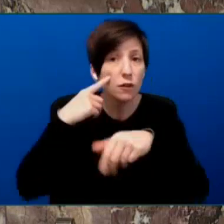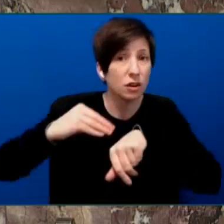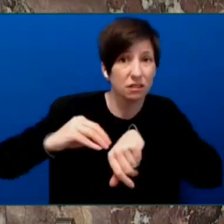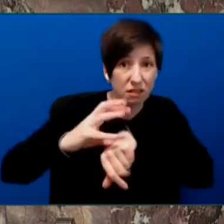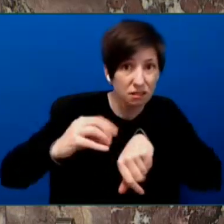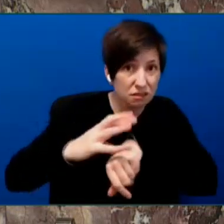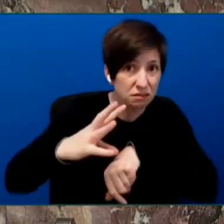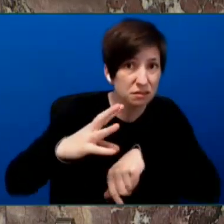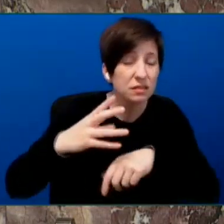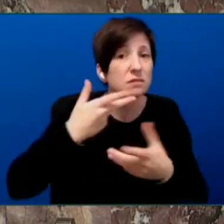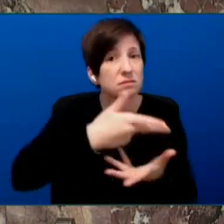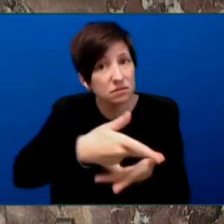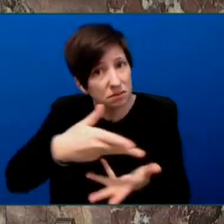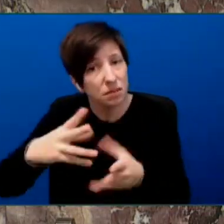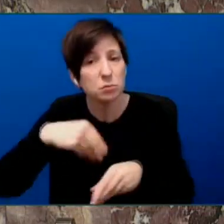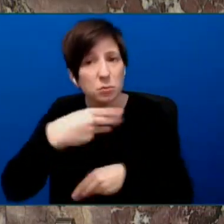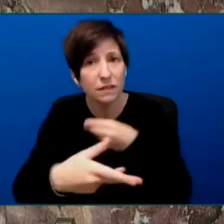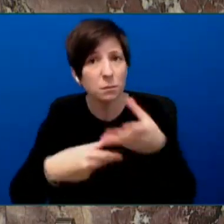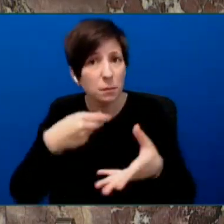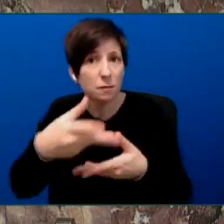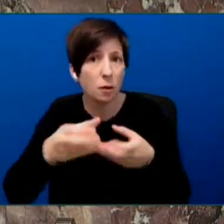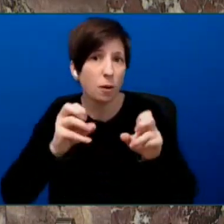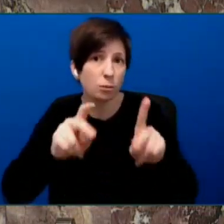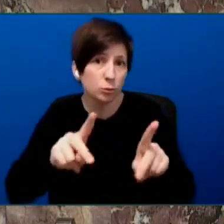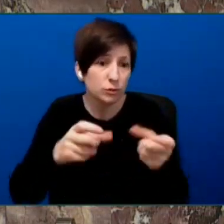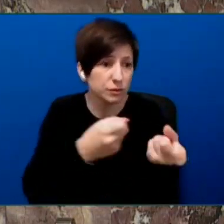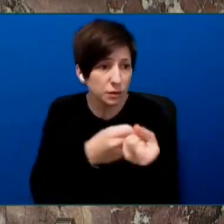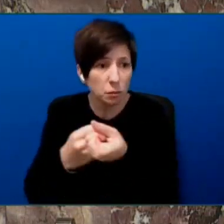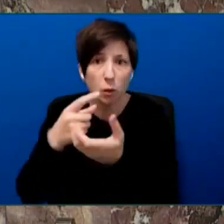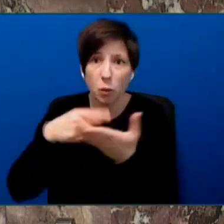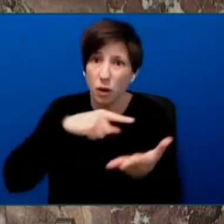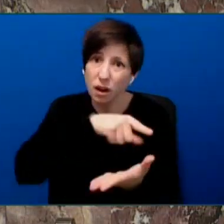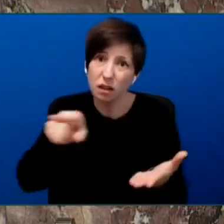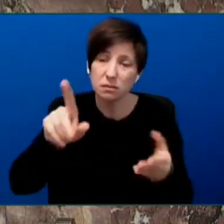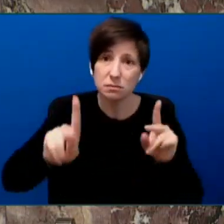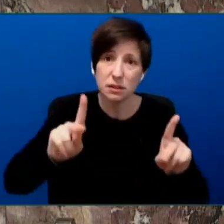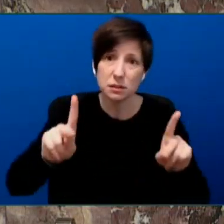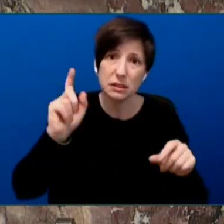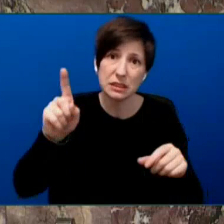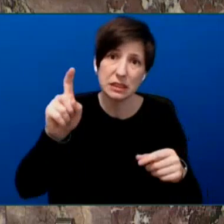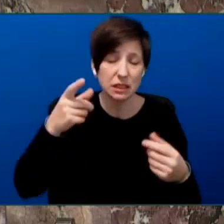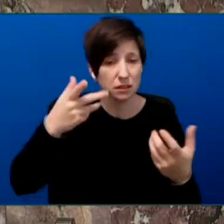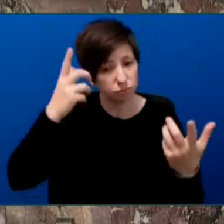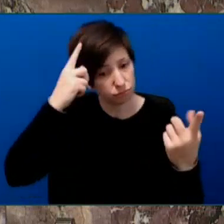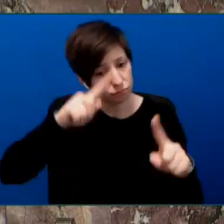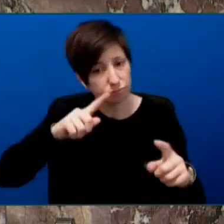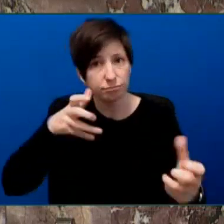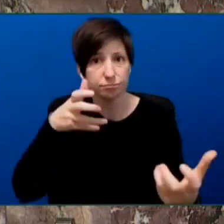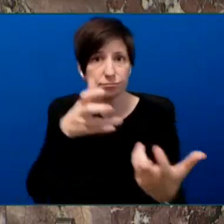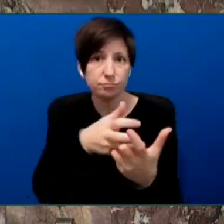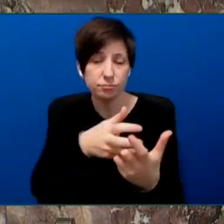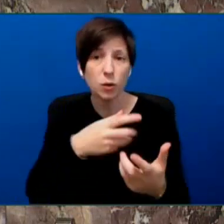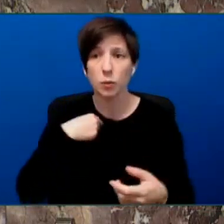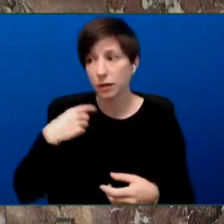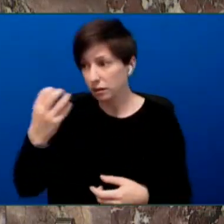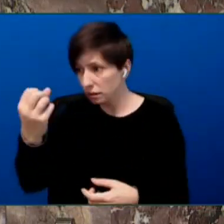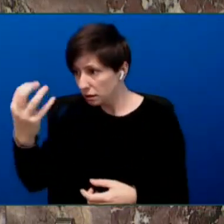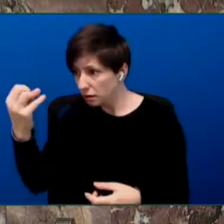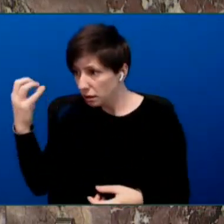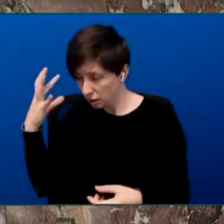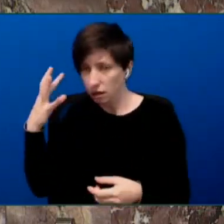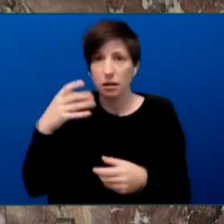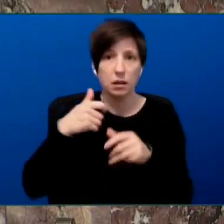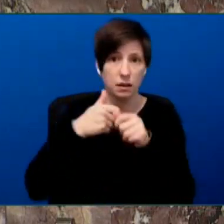provide better access to the kinds of supports that people need. And that is work that we are doing, and faced with a system that was